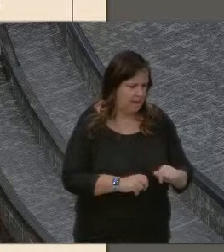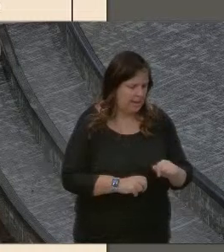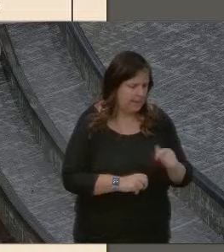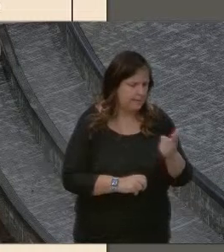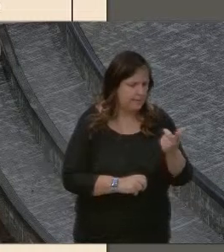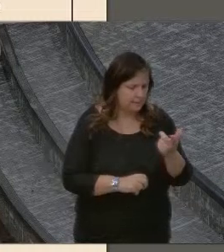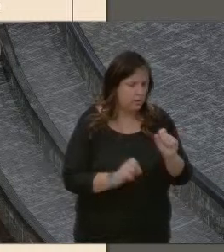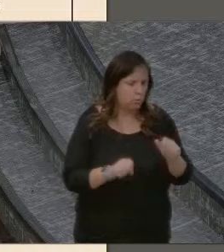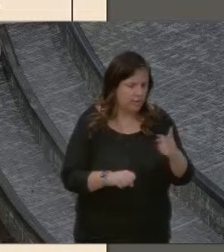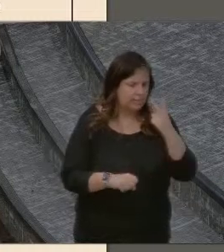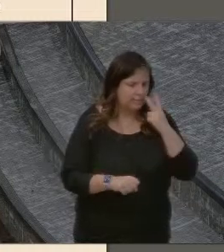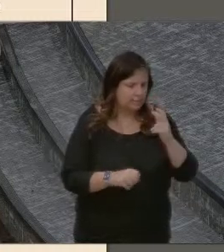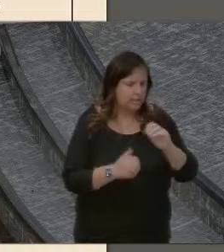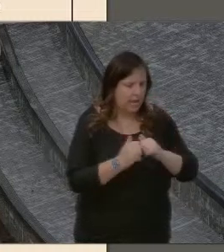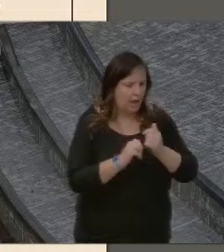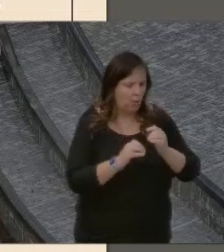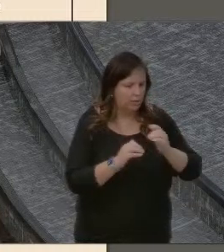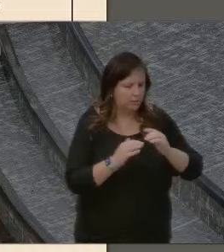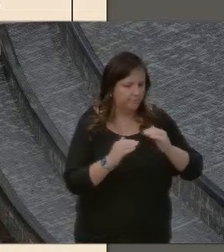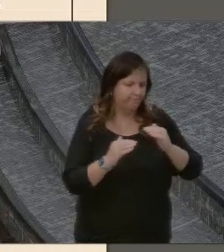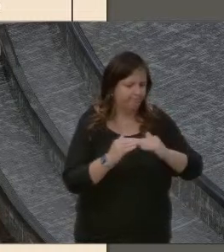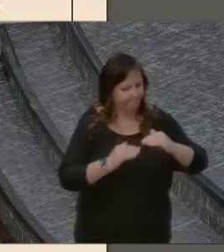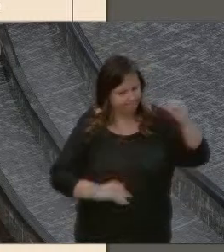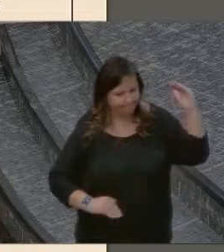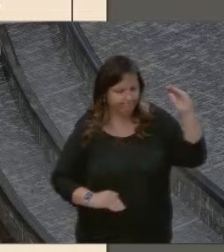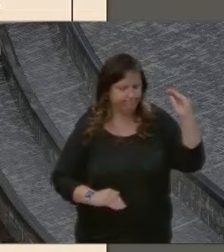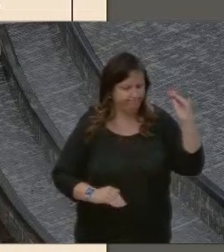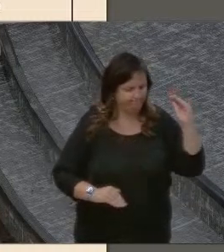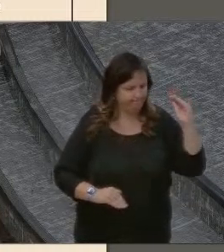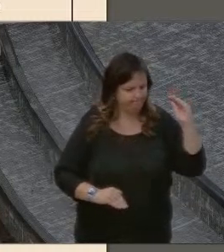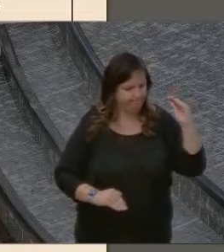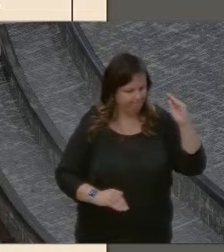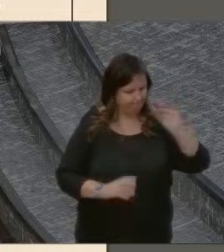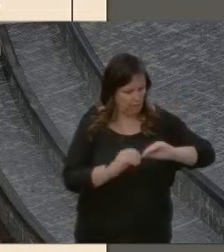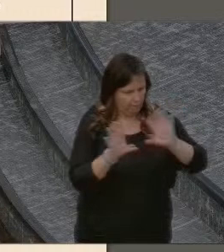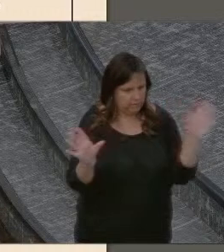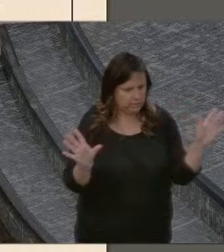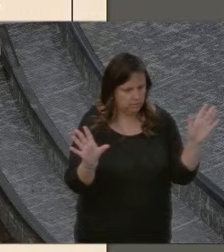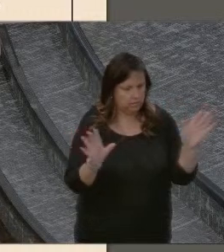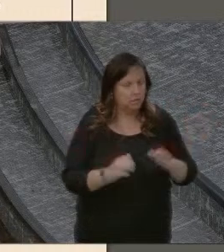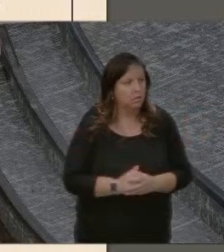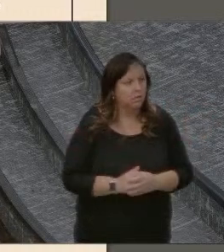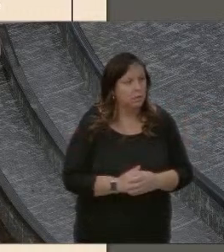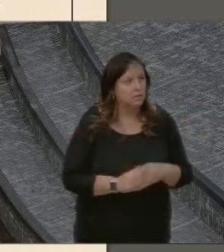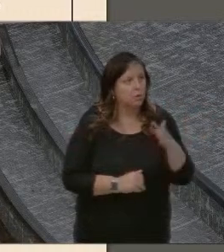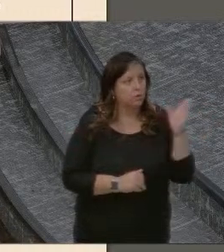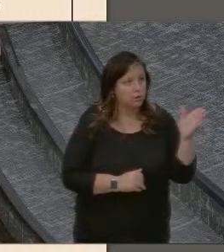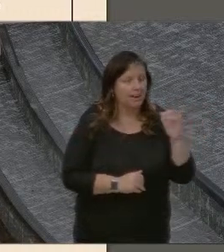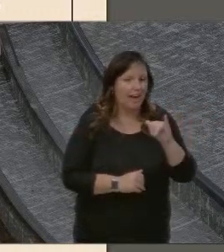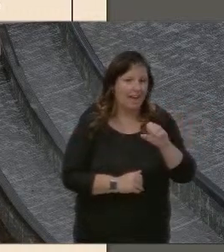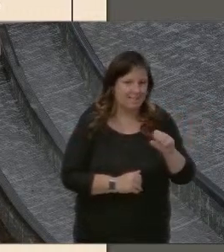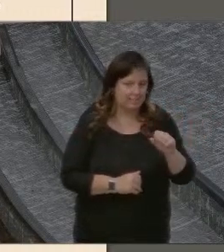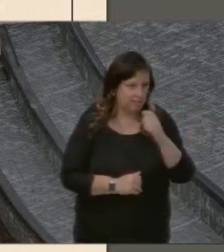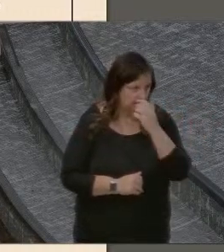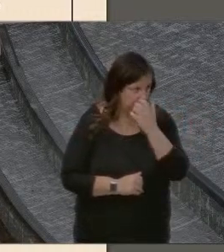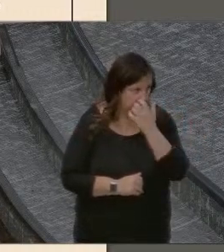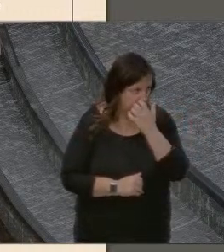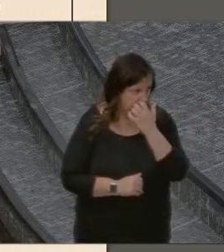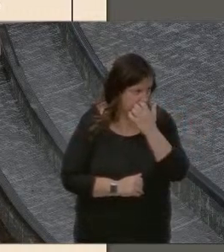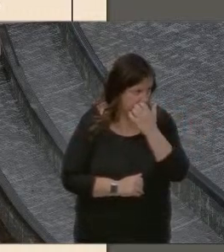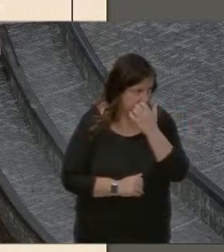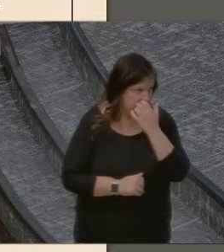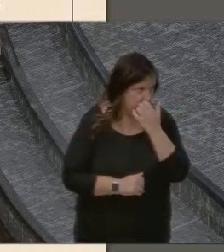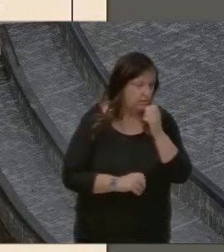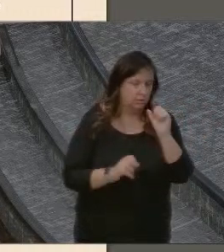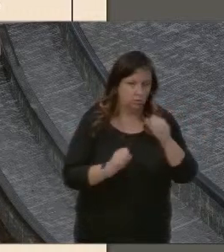of the disparities in stark relief. Here we are looking at the ISS rate disaggregated by student